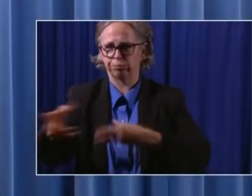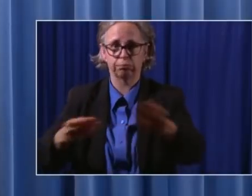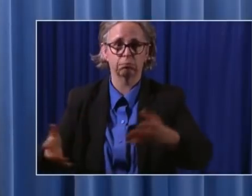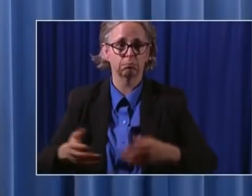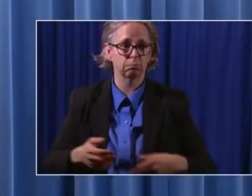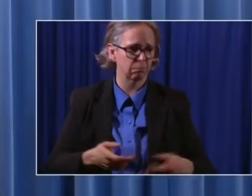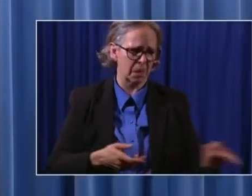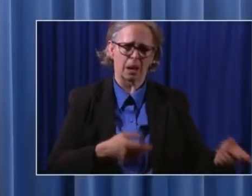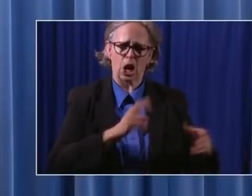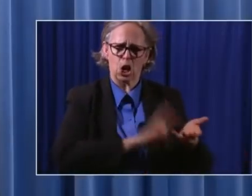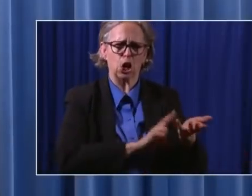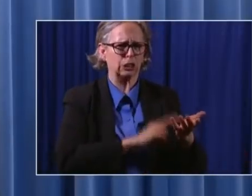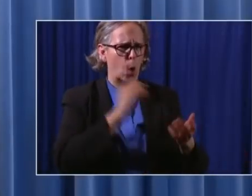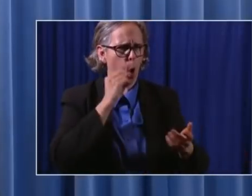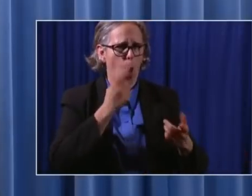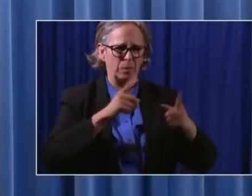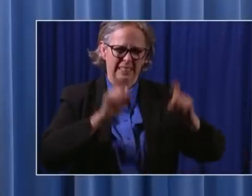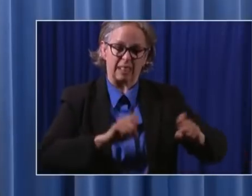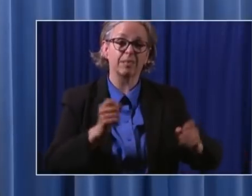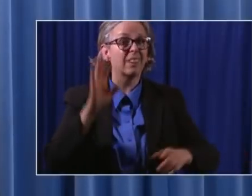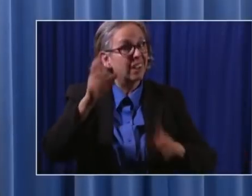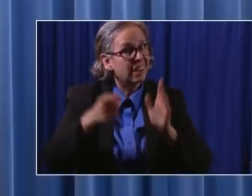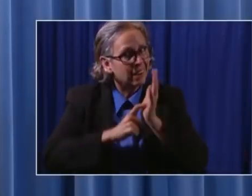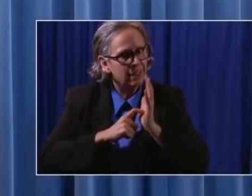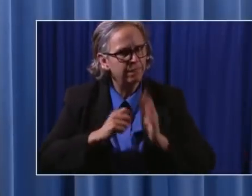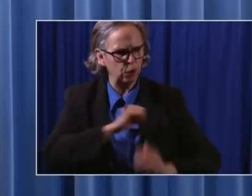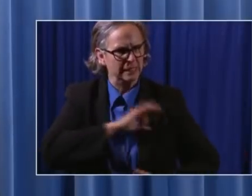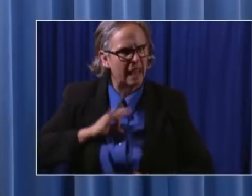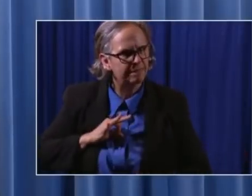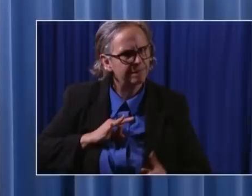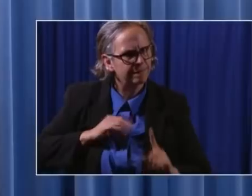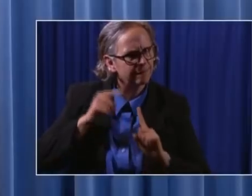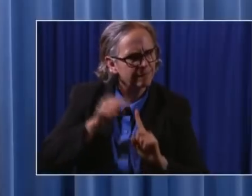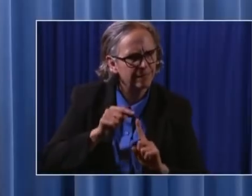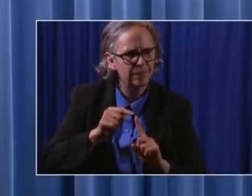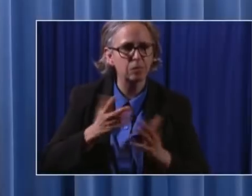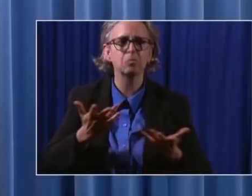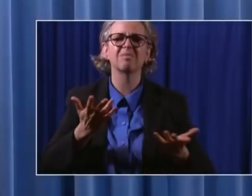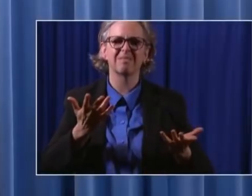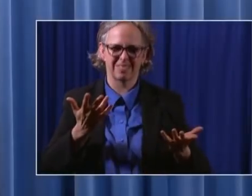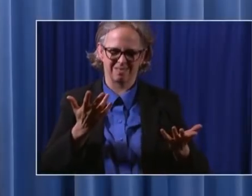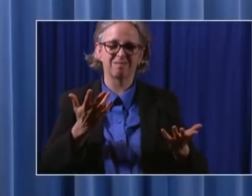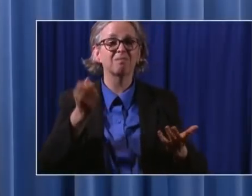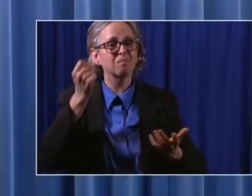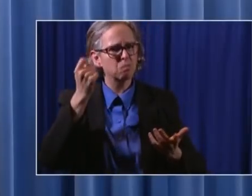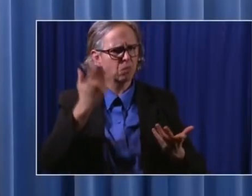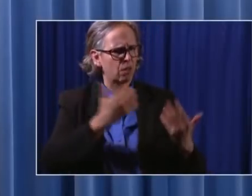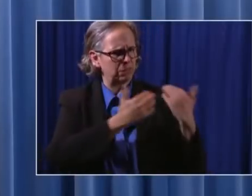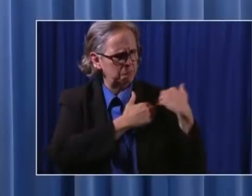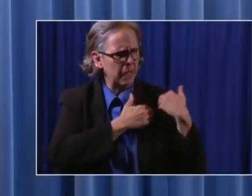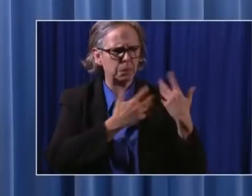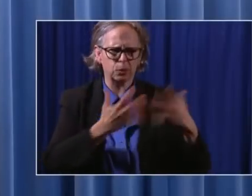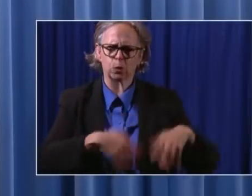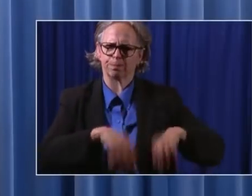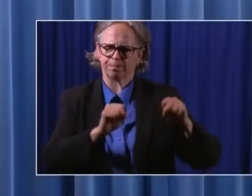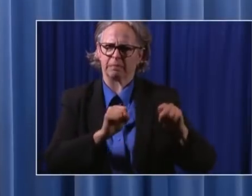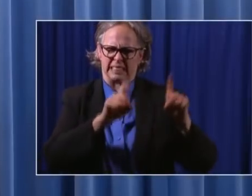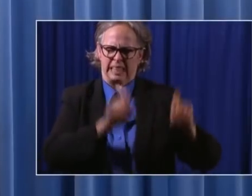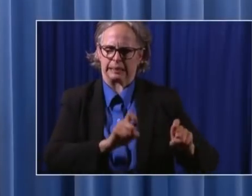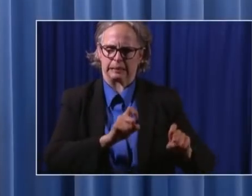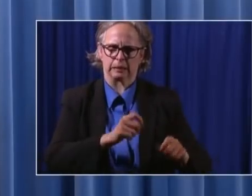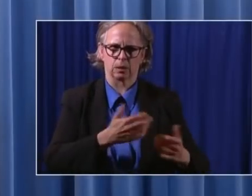staff members, and that will be up to those nursing homes to do that, and we will monitor that, and we will monitor the results. The Guard at that